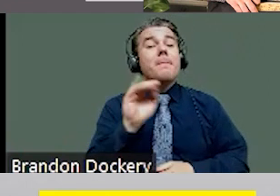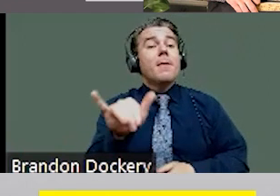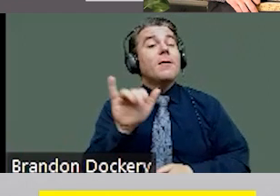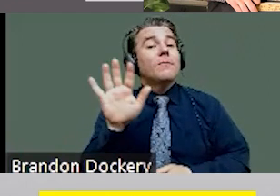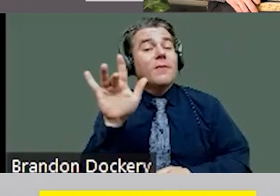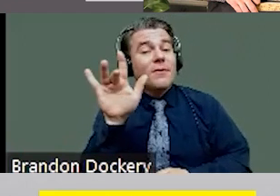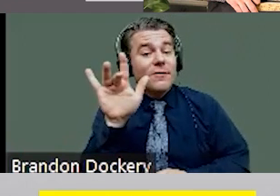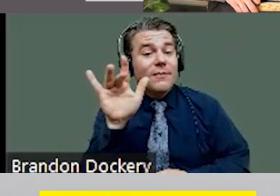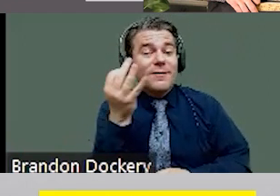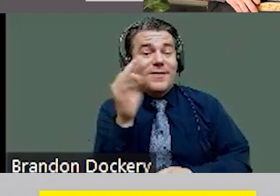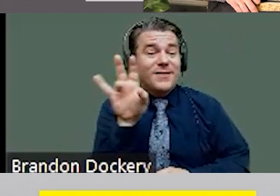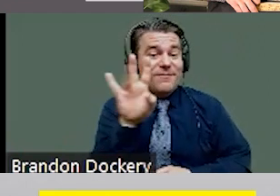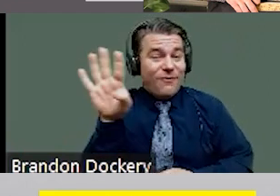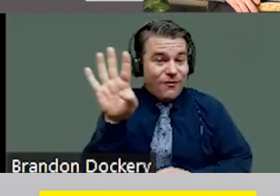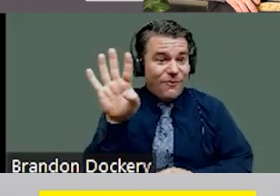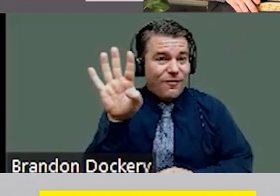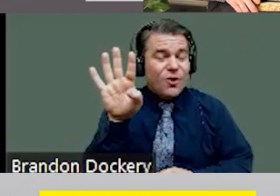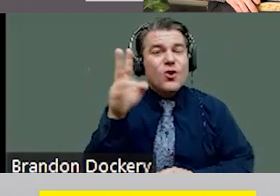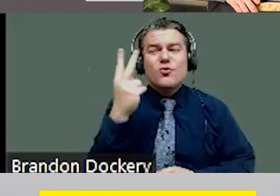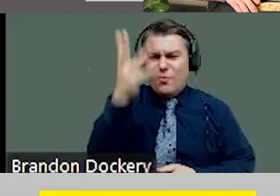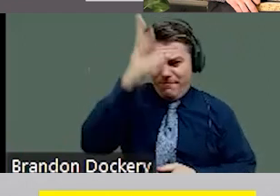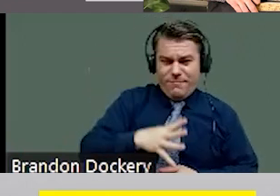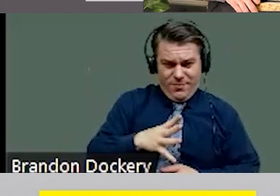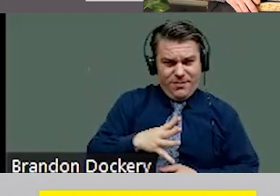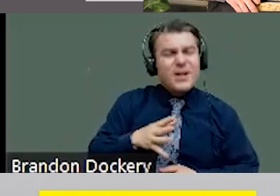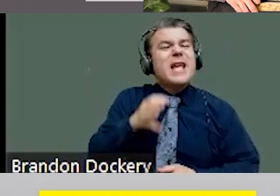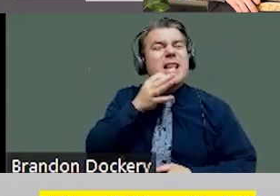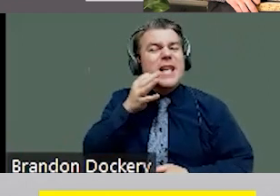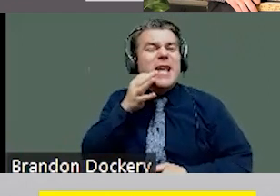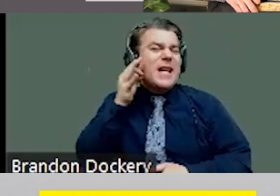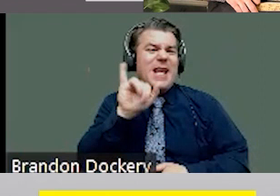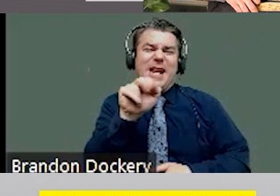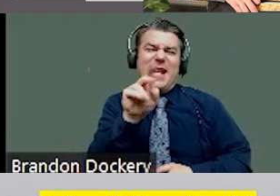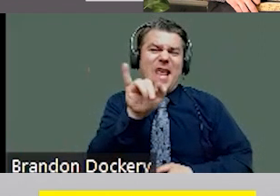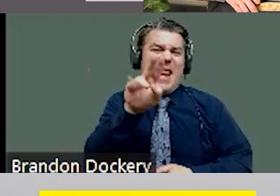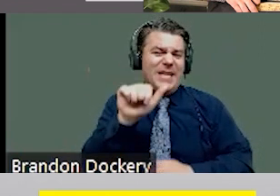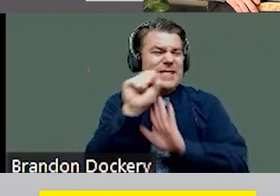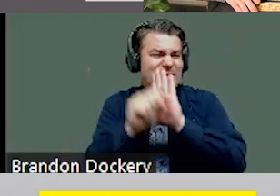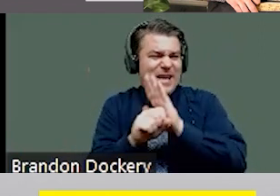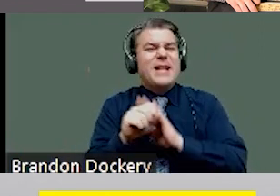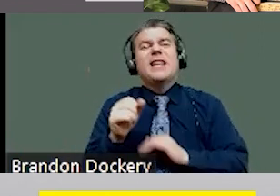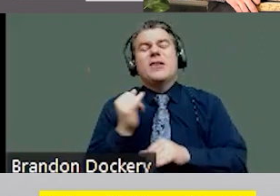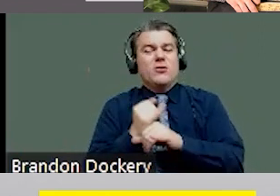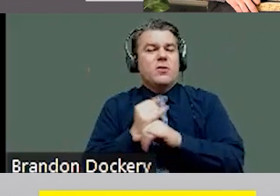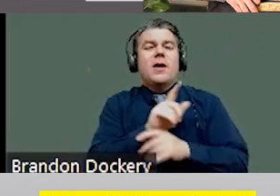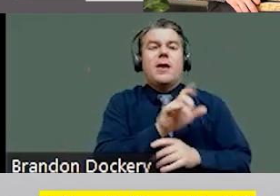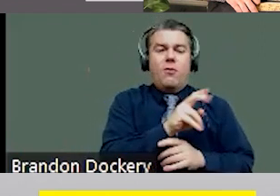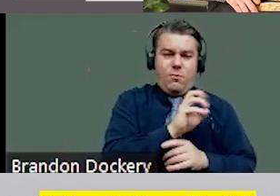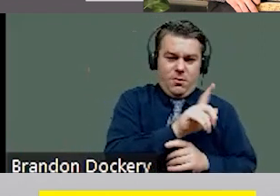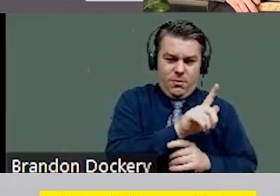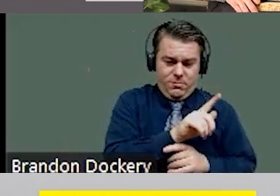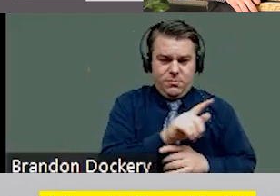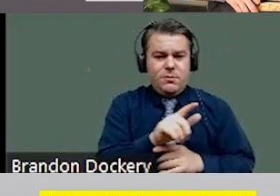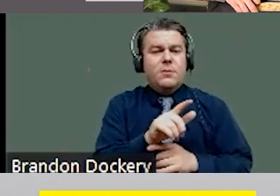On May 23rd, 1974, two men who had been in Indiana state institutions, Leo Sonnenberg and